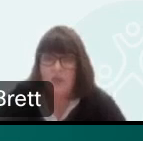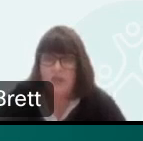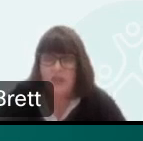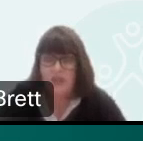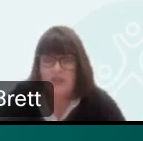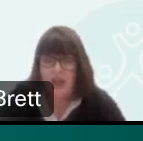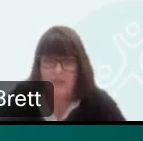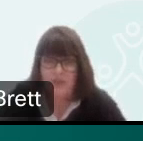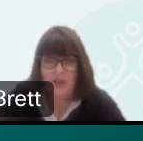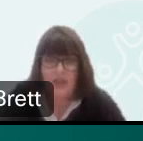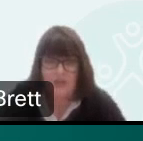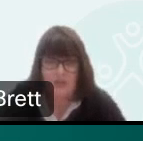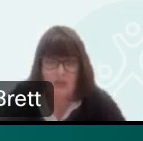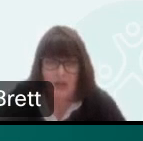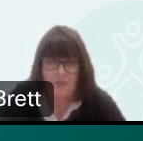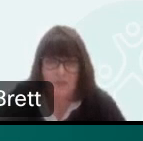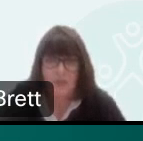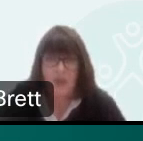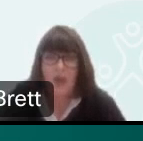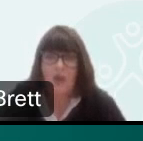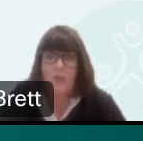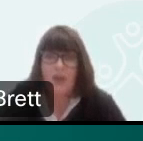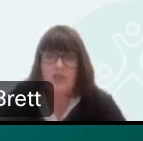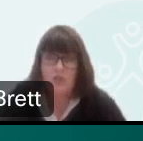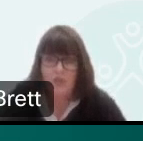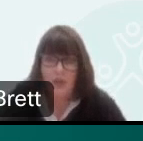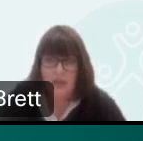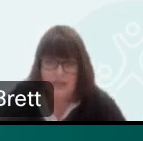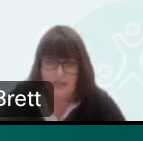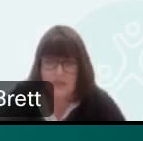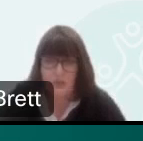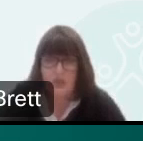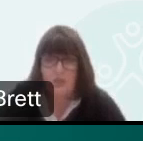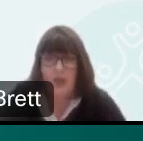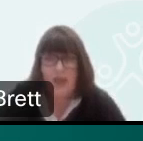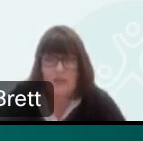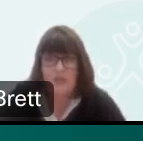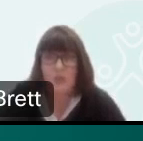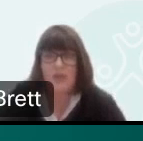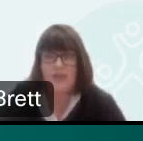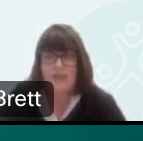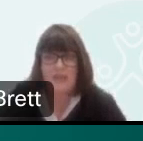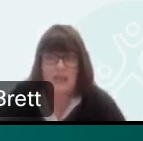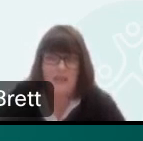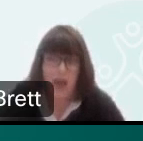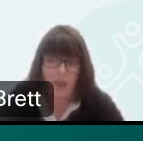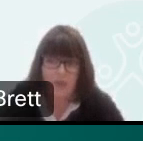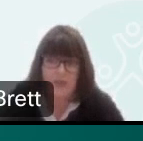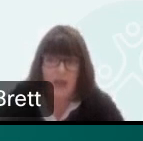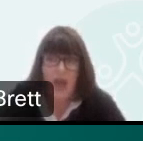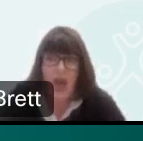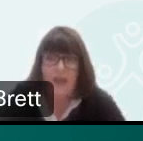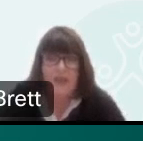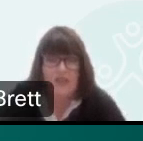requested months to years after their cancer screening. Compared to notifiable incidents, which are reactive to an incident that has